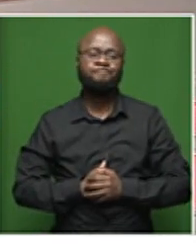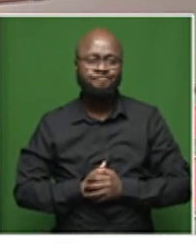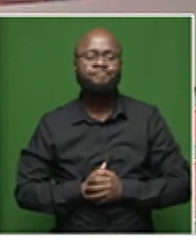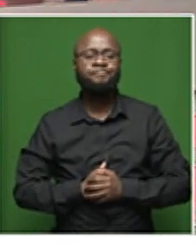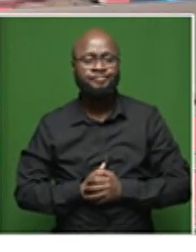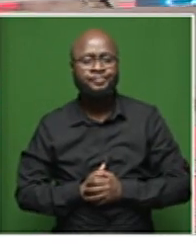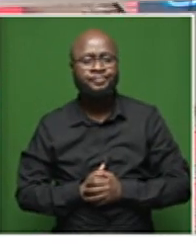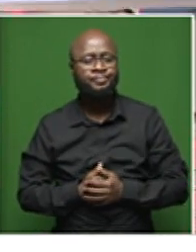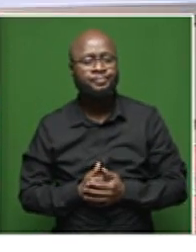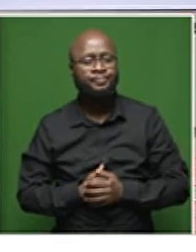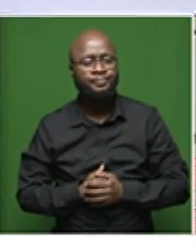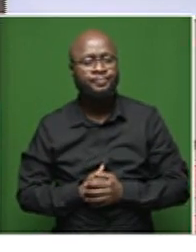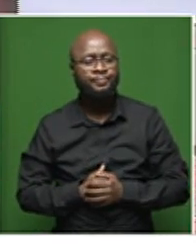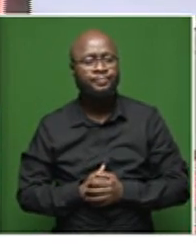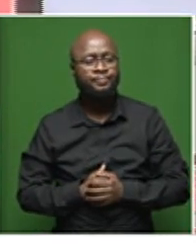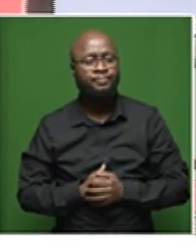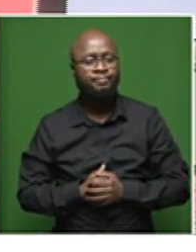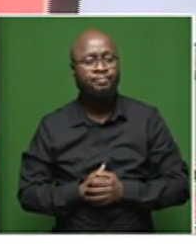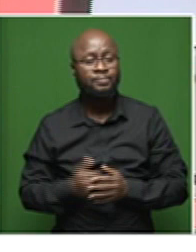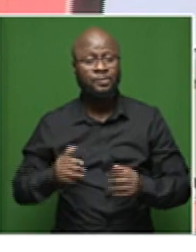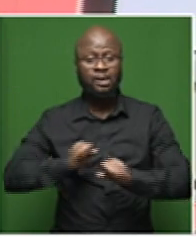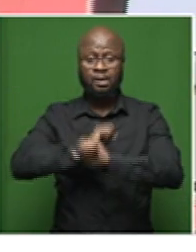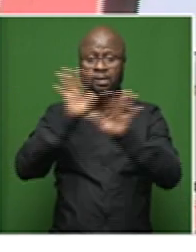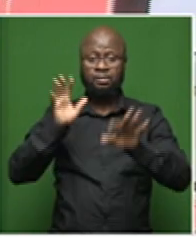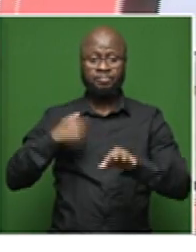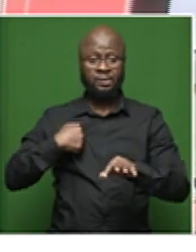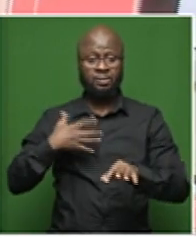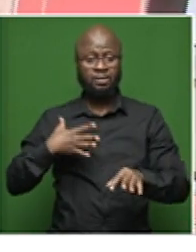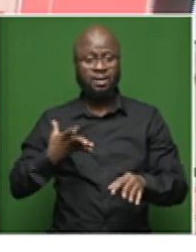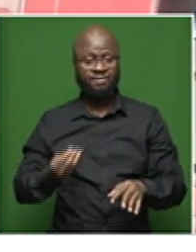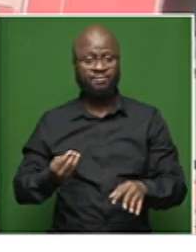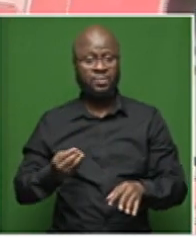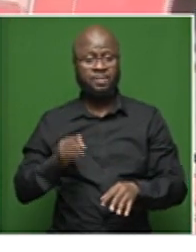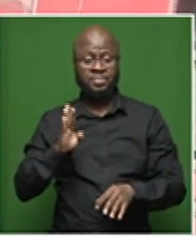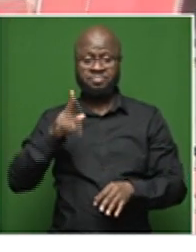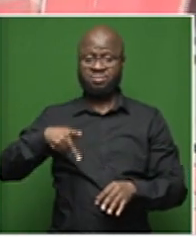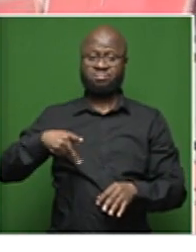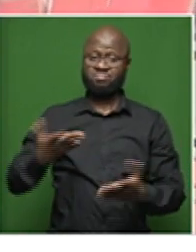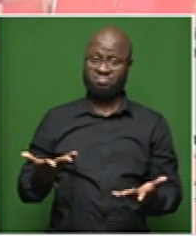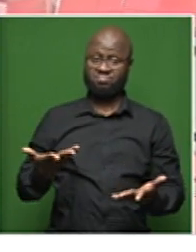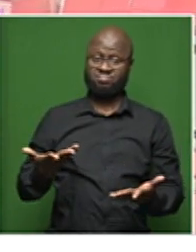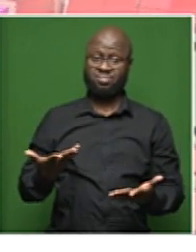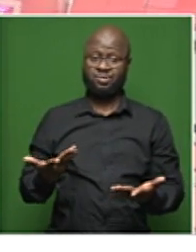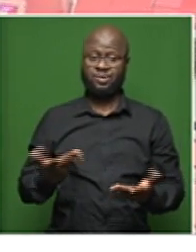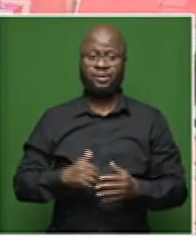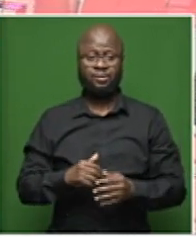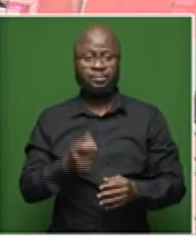question? I need to clarify. I have a BP. Okay. I'm on treatment. Mm. It started when I was pregnant,